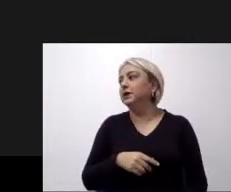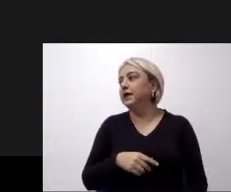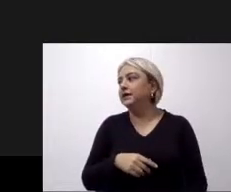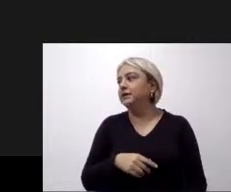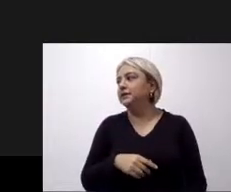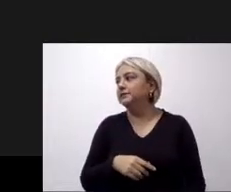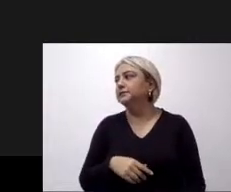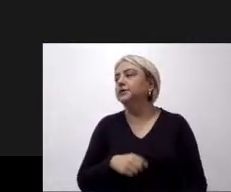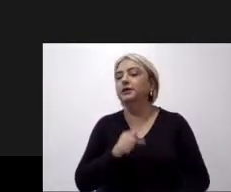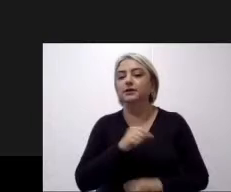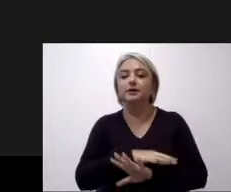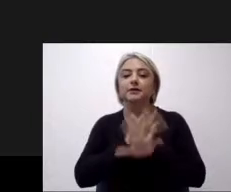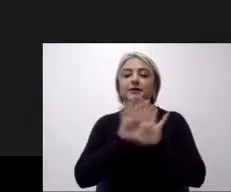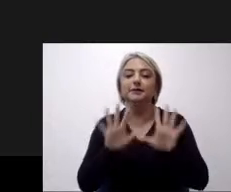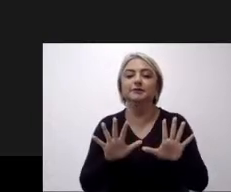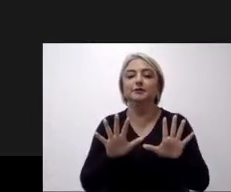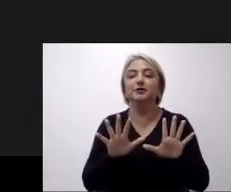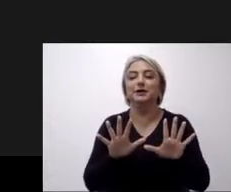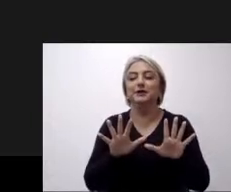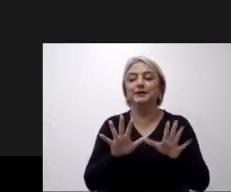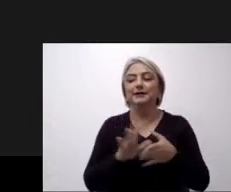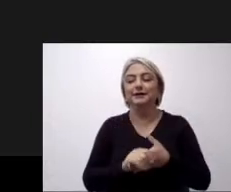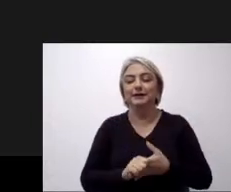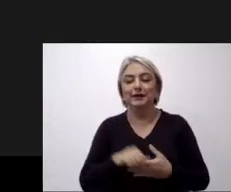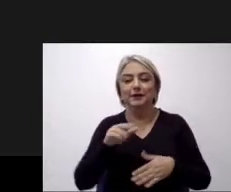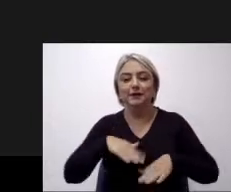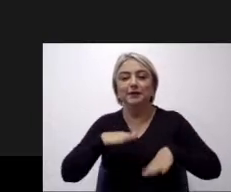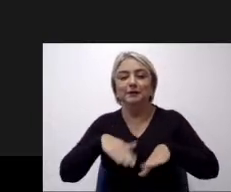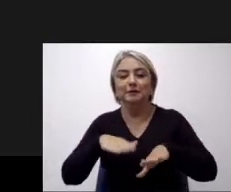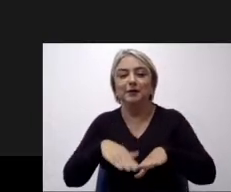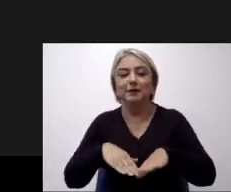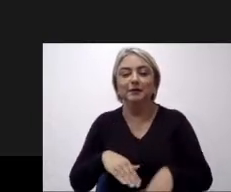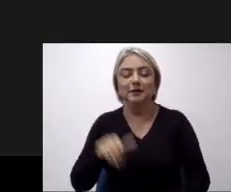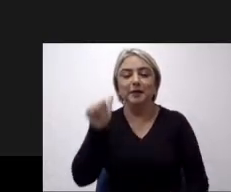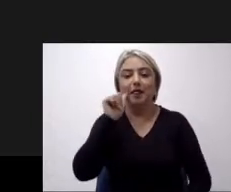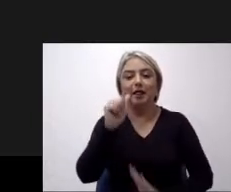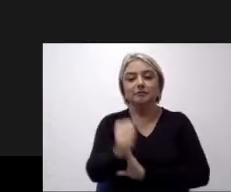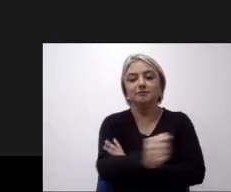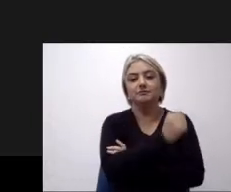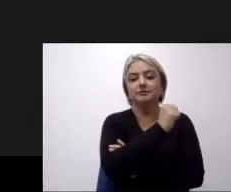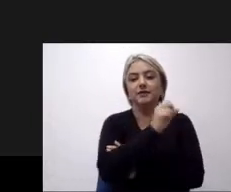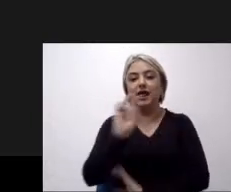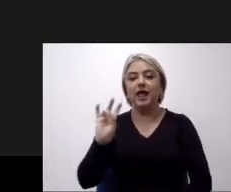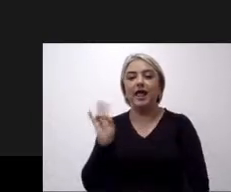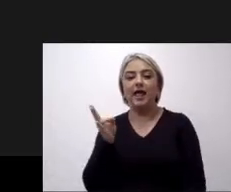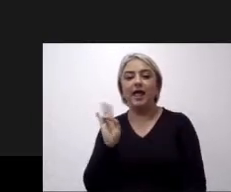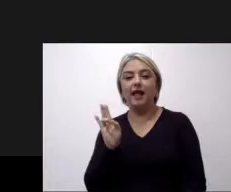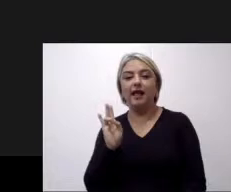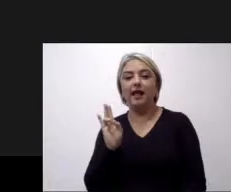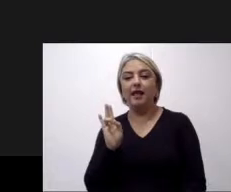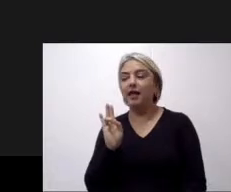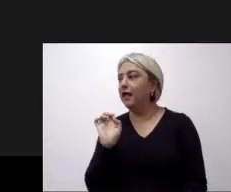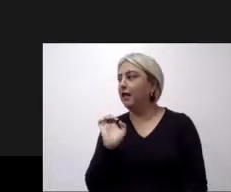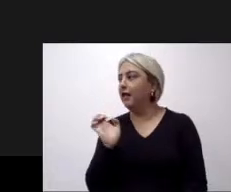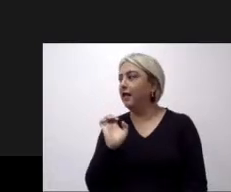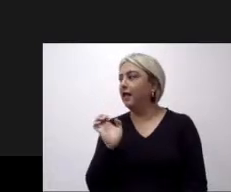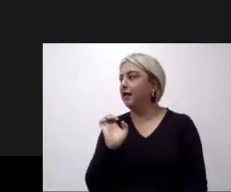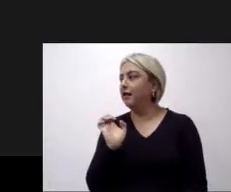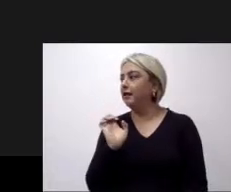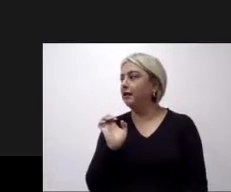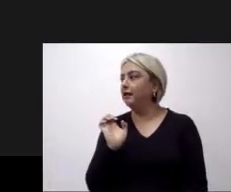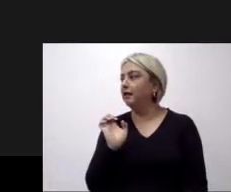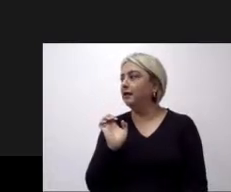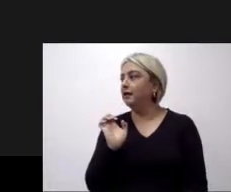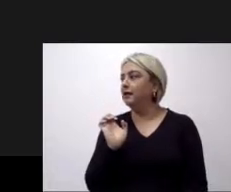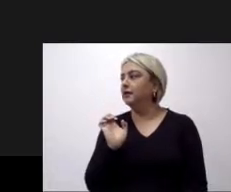feminist and gay and lesbian movements have had to find support outside and within the institutions